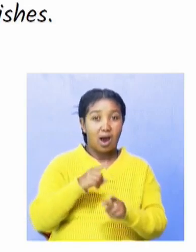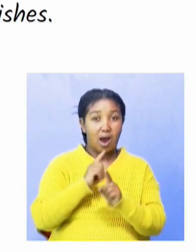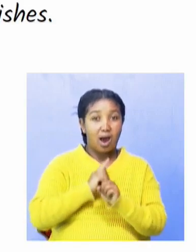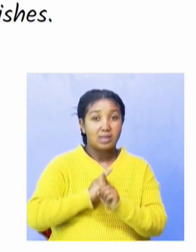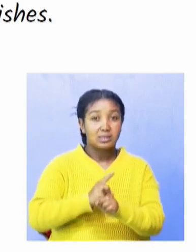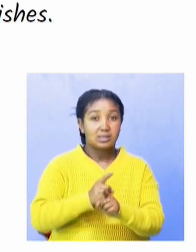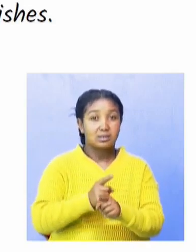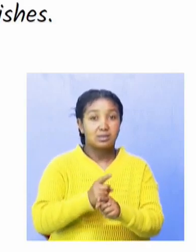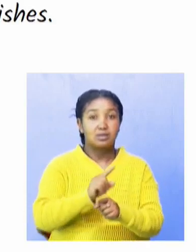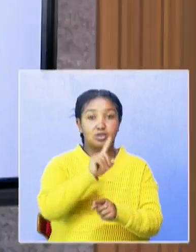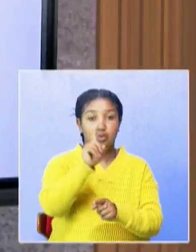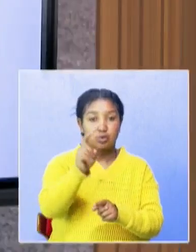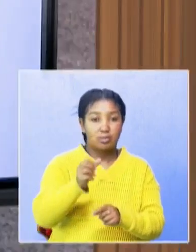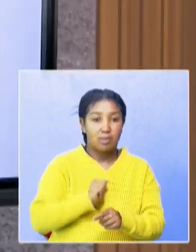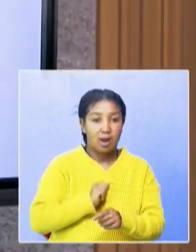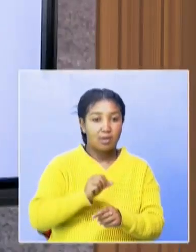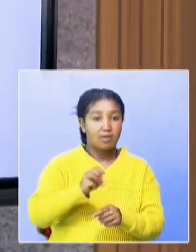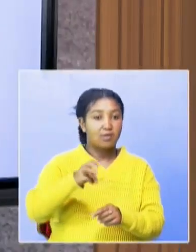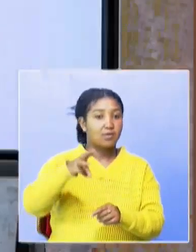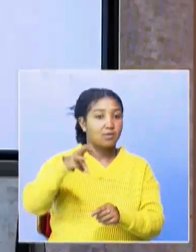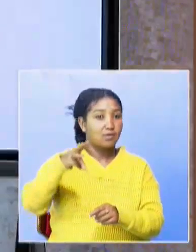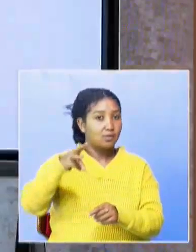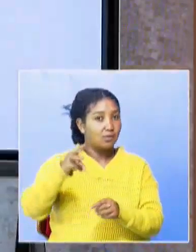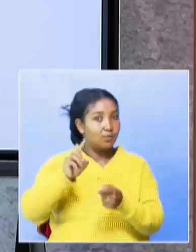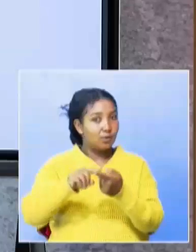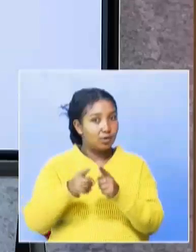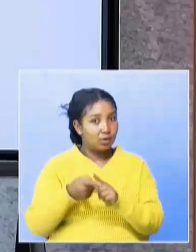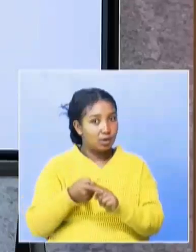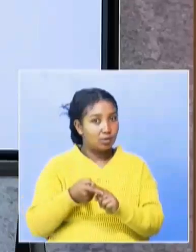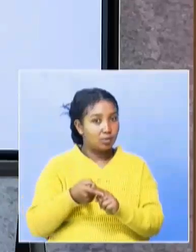answered the question, my friend was sleeping.